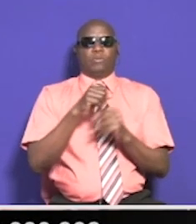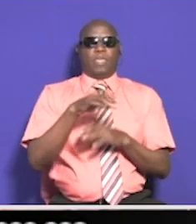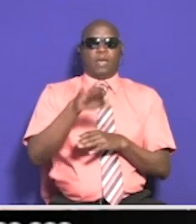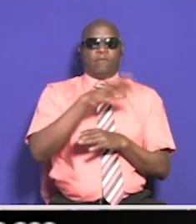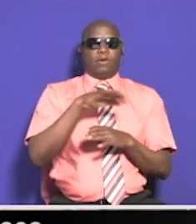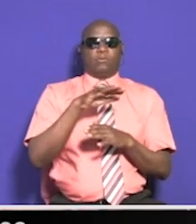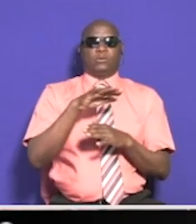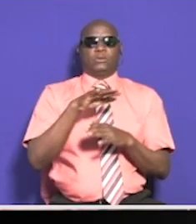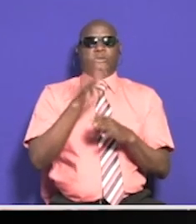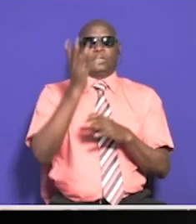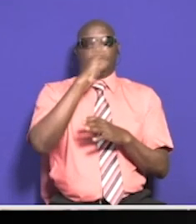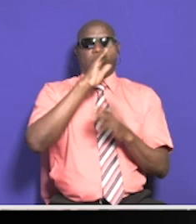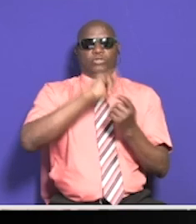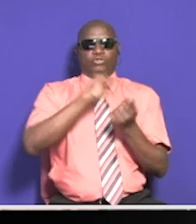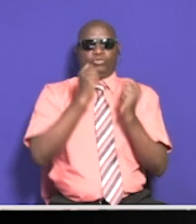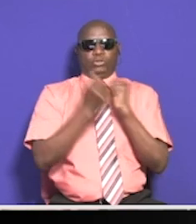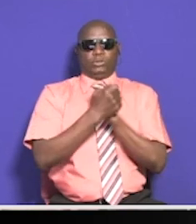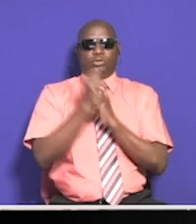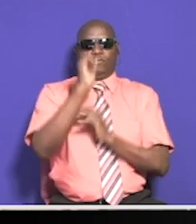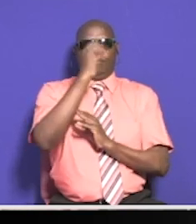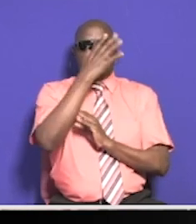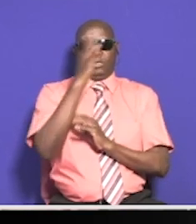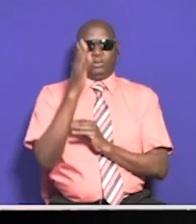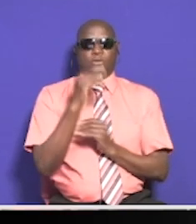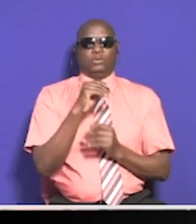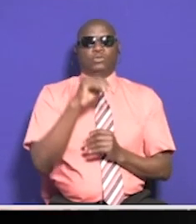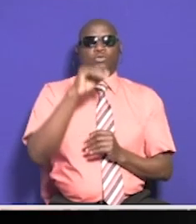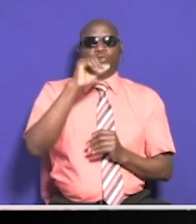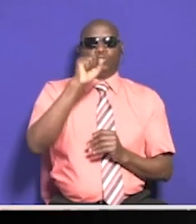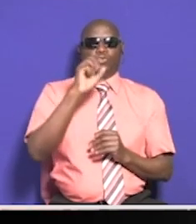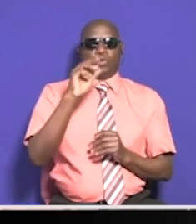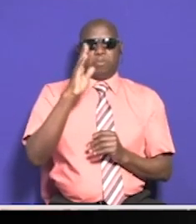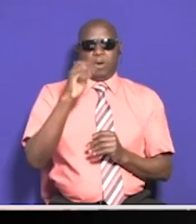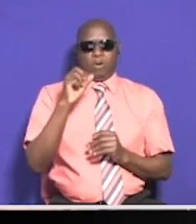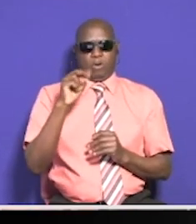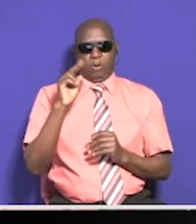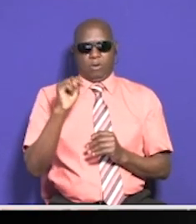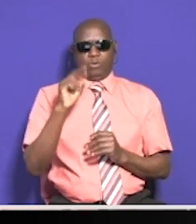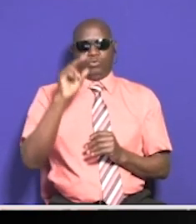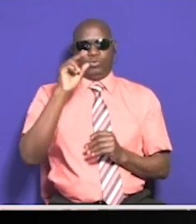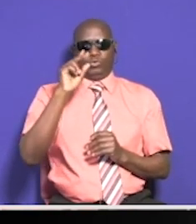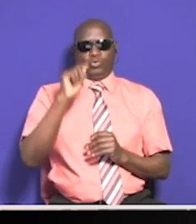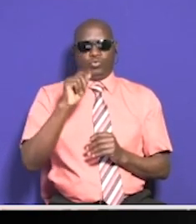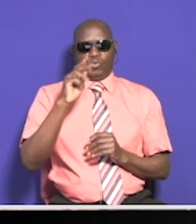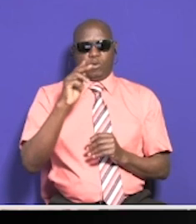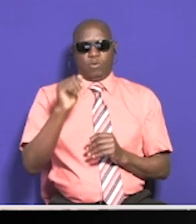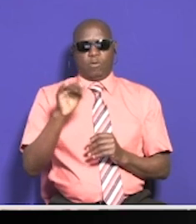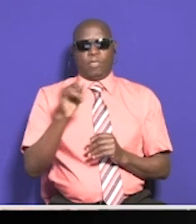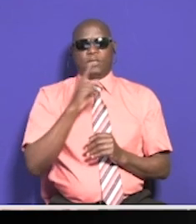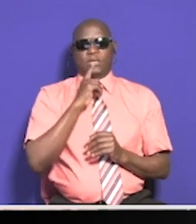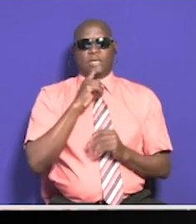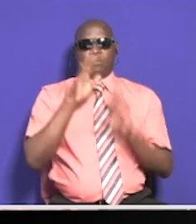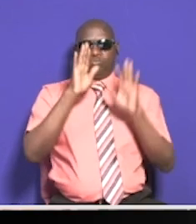Change and Forestry Cabinet Secretary Soipan Tuya emphasized the plan's significance in